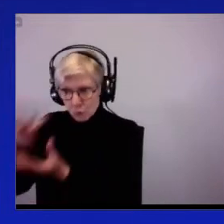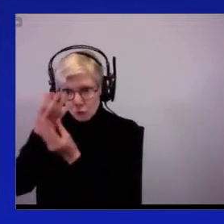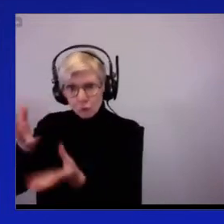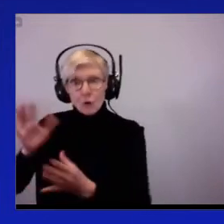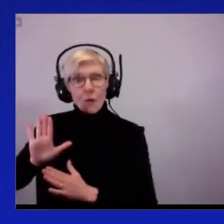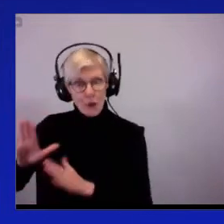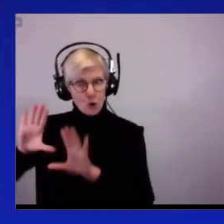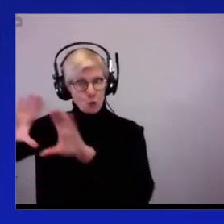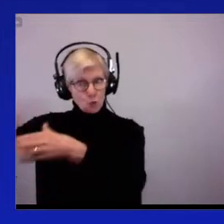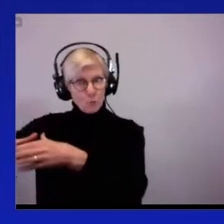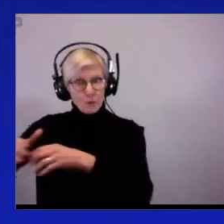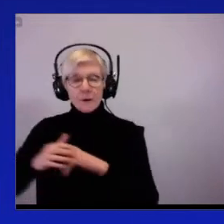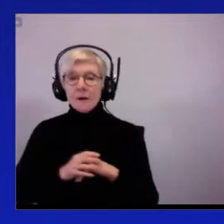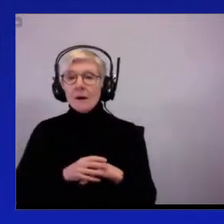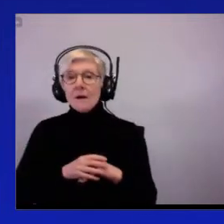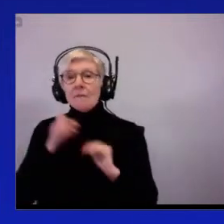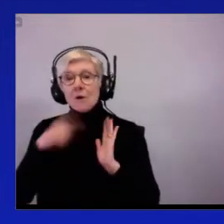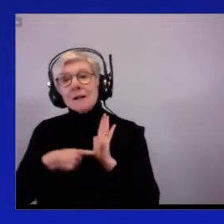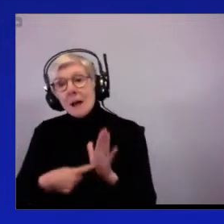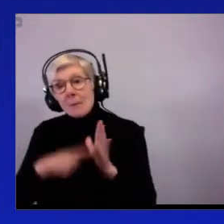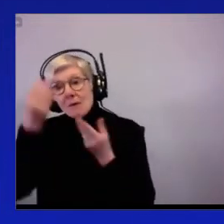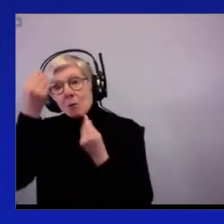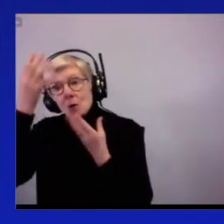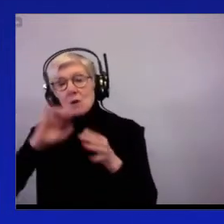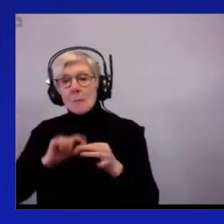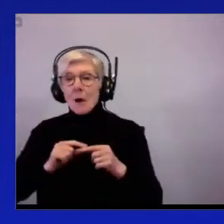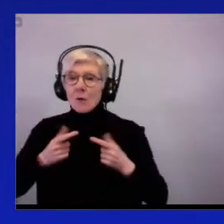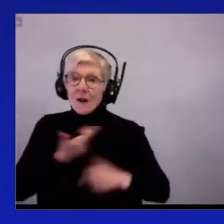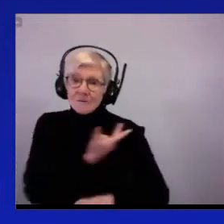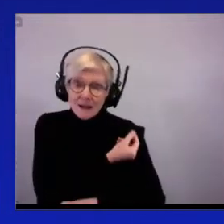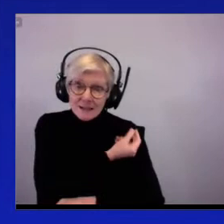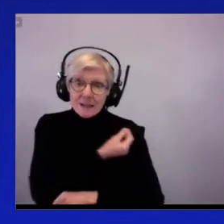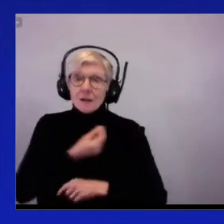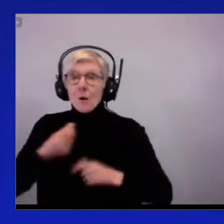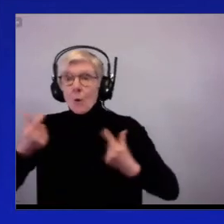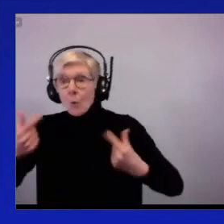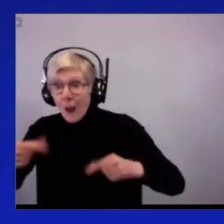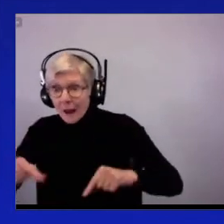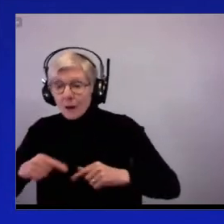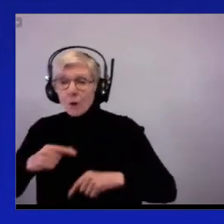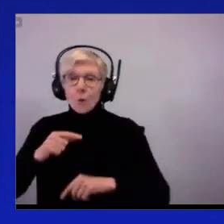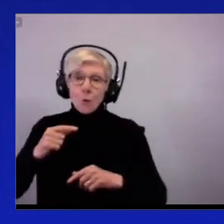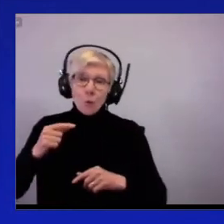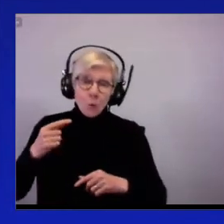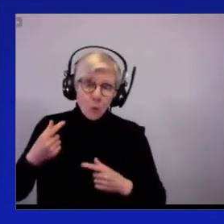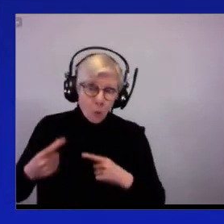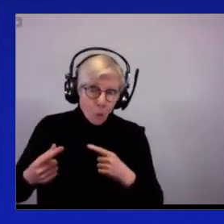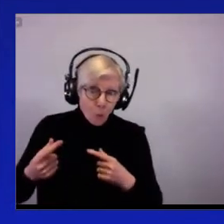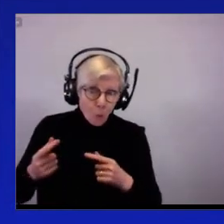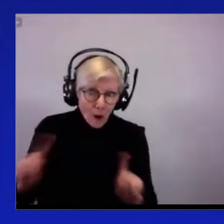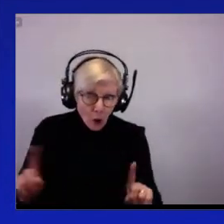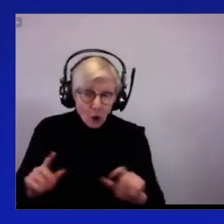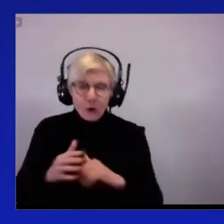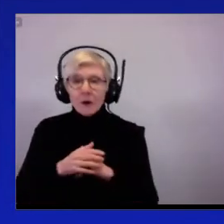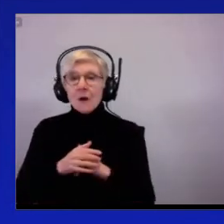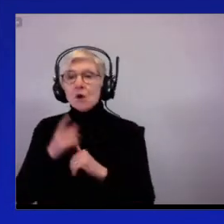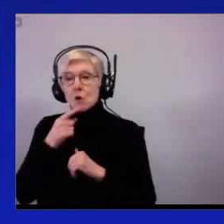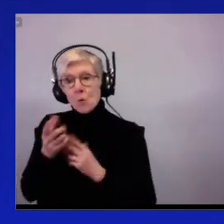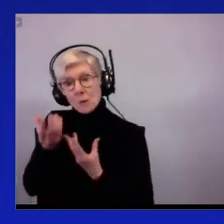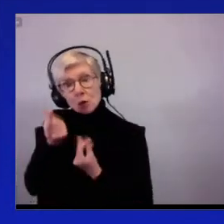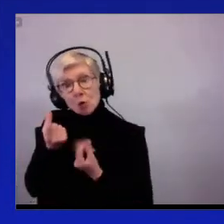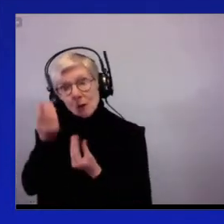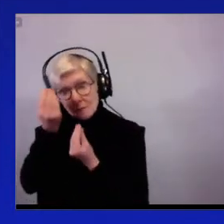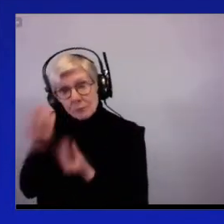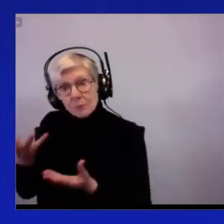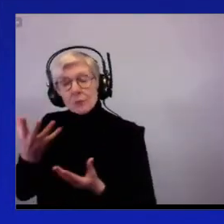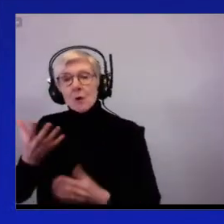when you can get your vaccine, where that is, to the Muslim community on Fridays, so that can be shared before